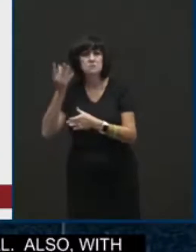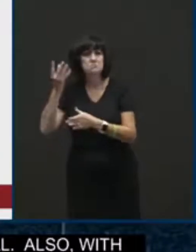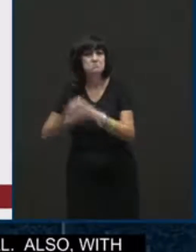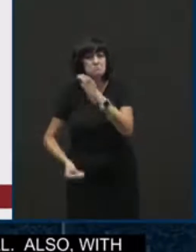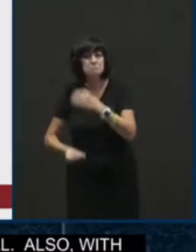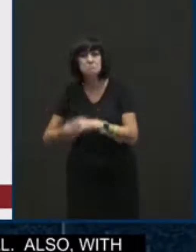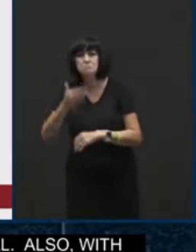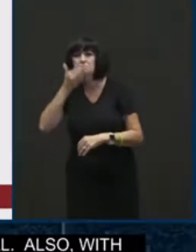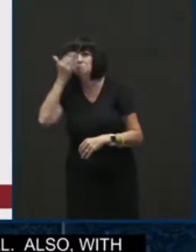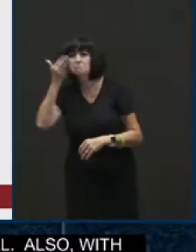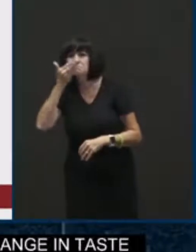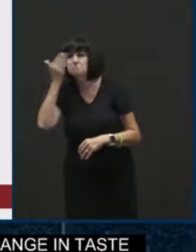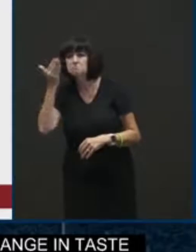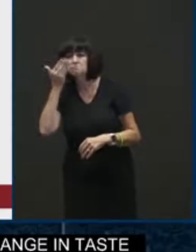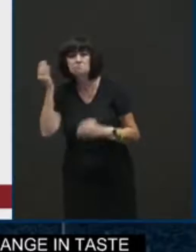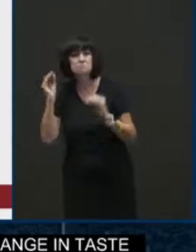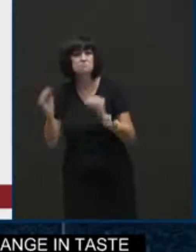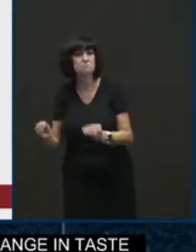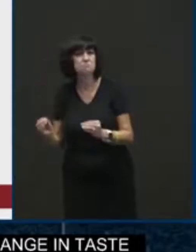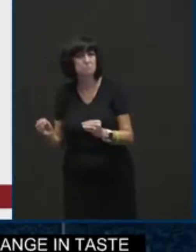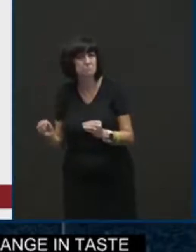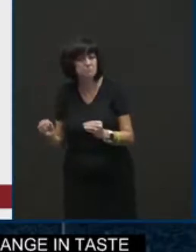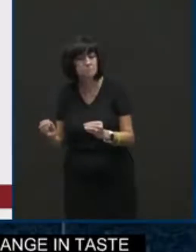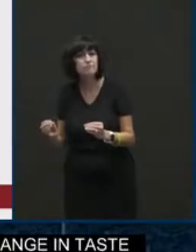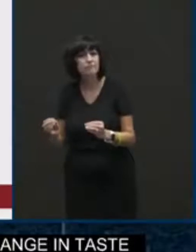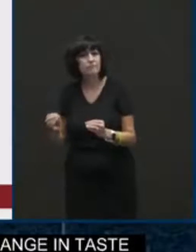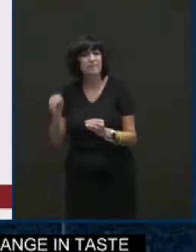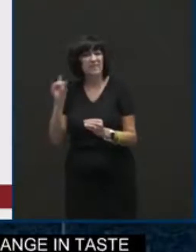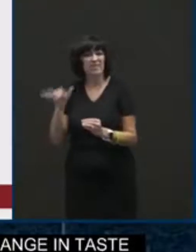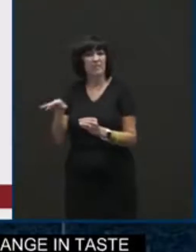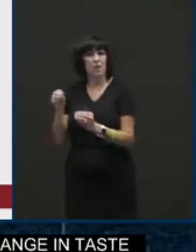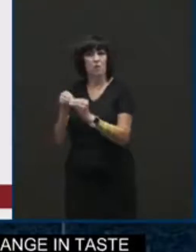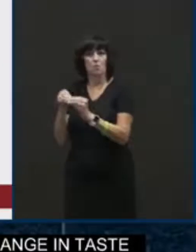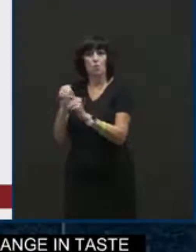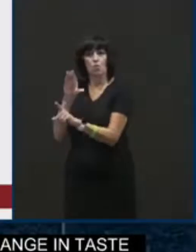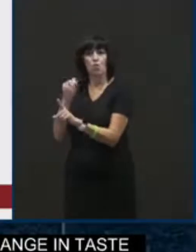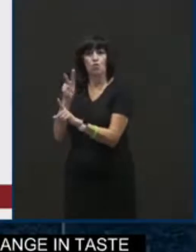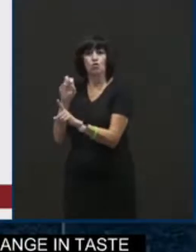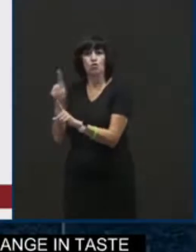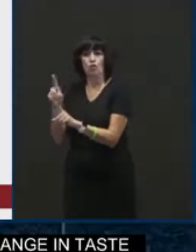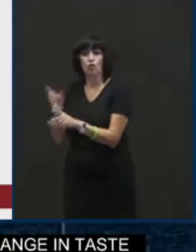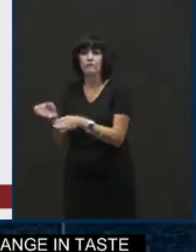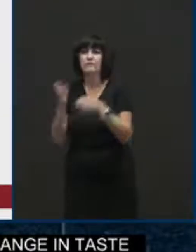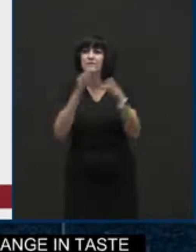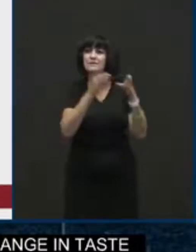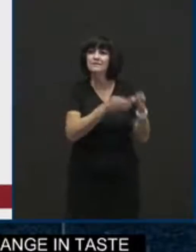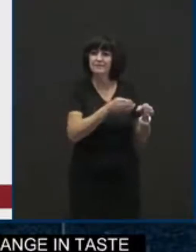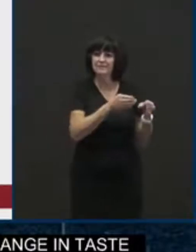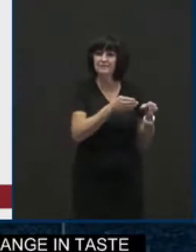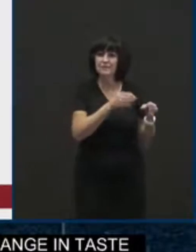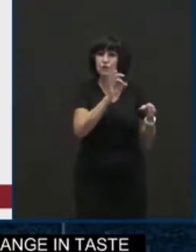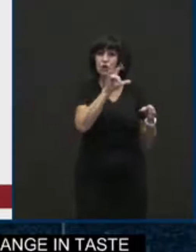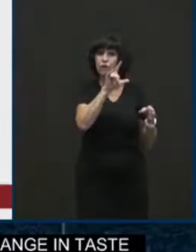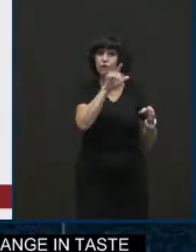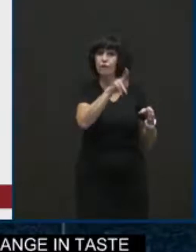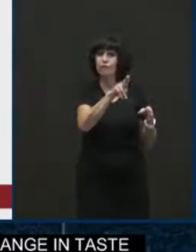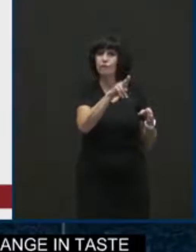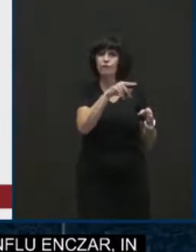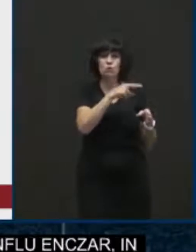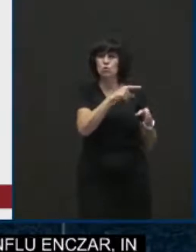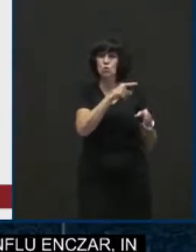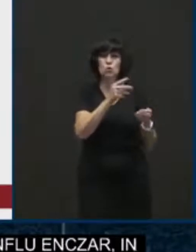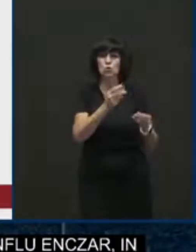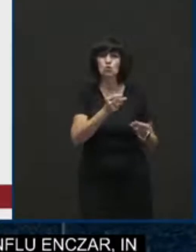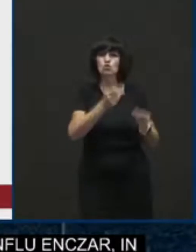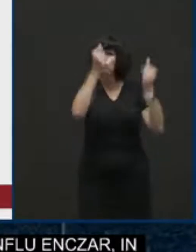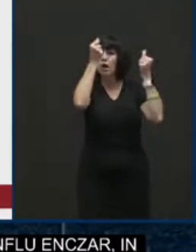see that with influenza. For influenza, in general, you typically see a very sudden onset